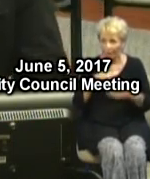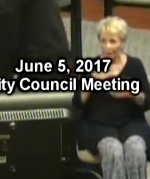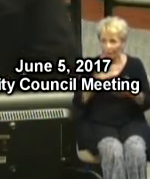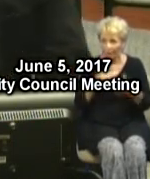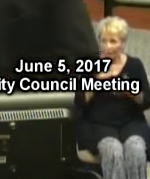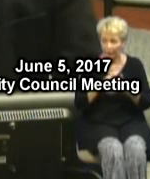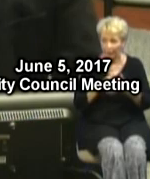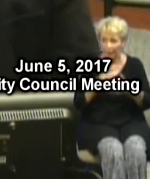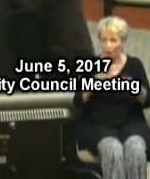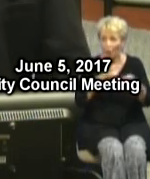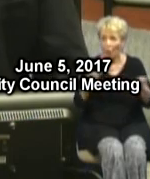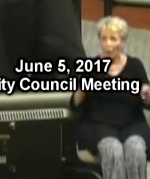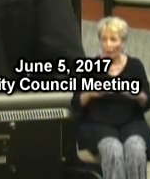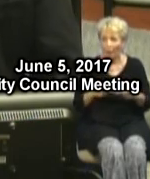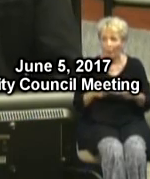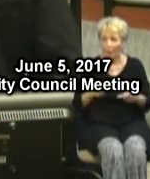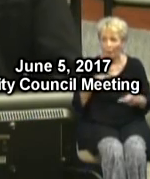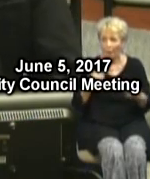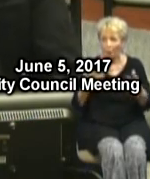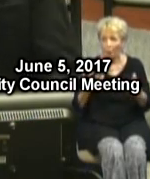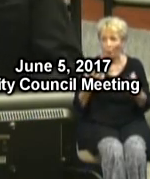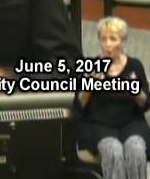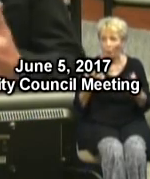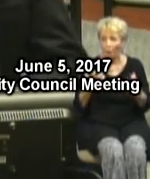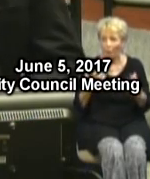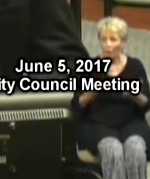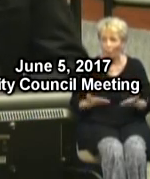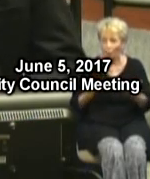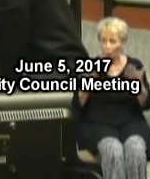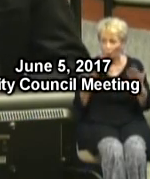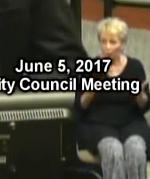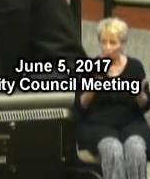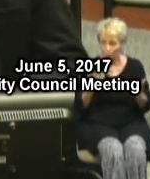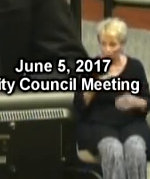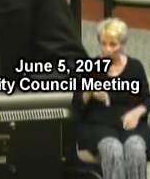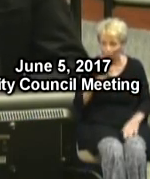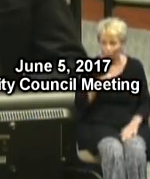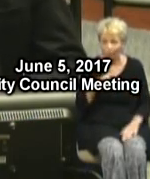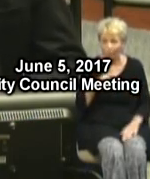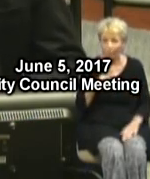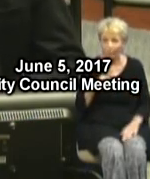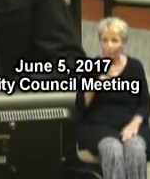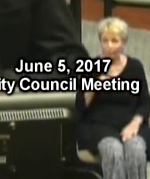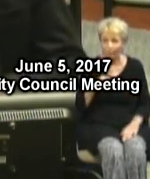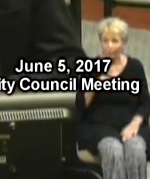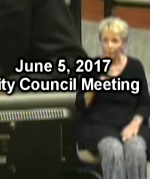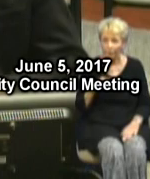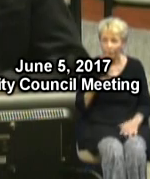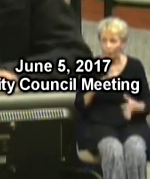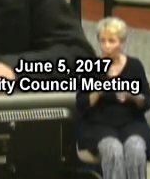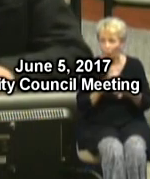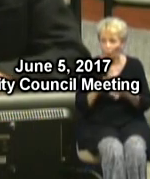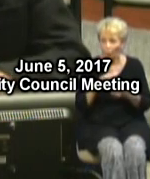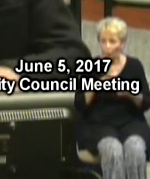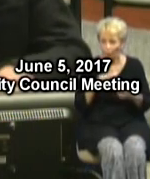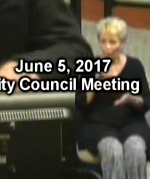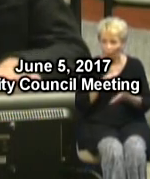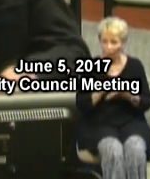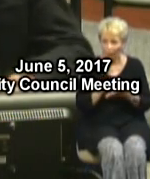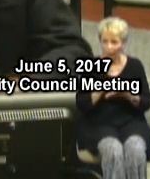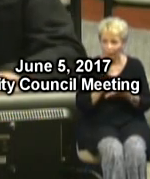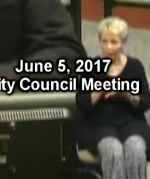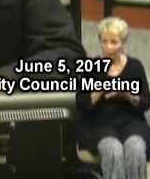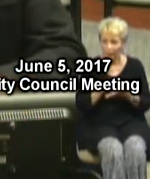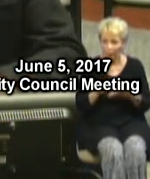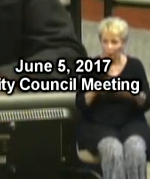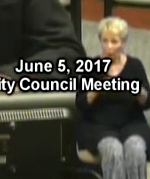location. And I wanted to address you guys in regard to that the